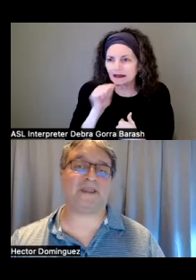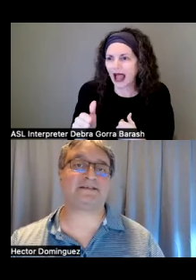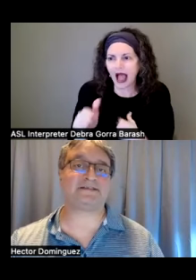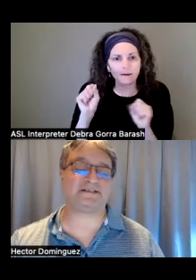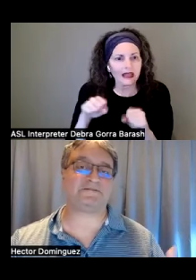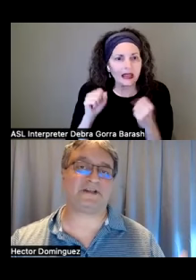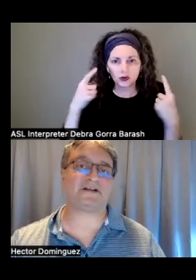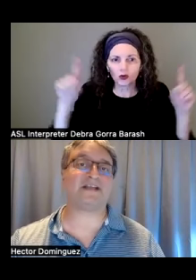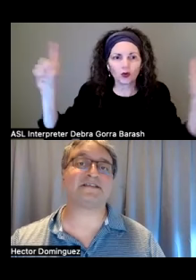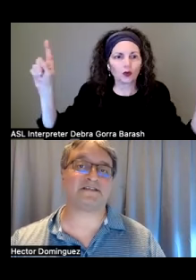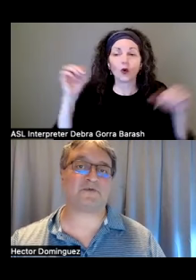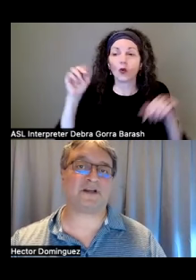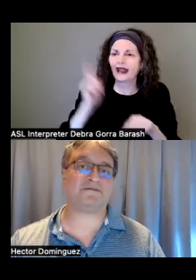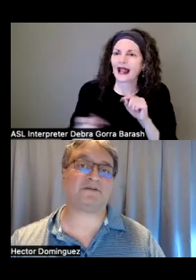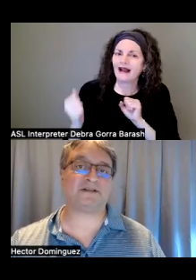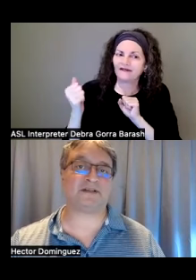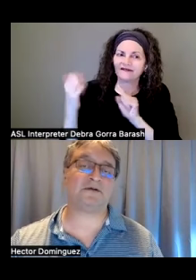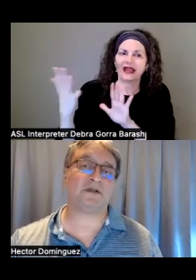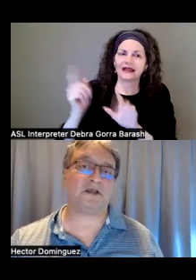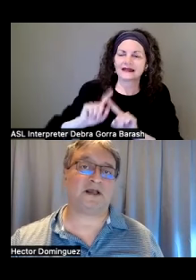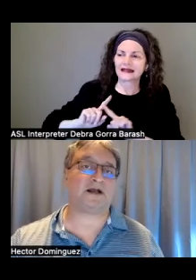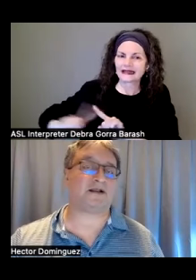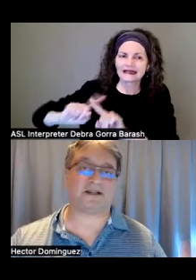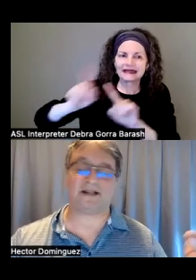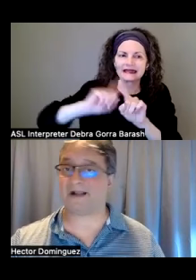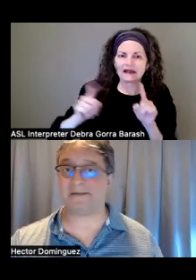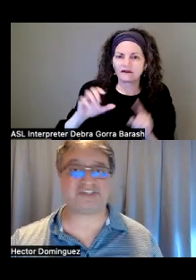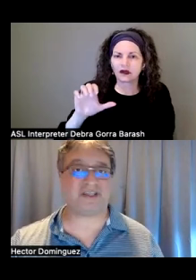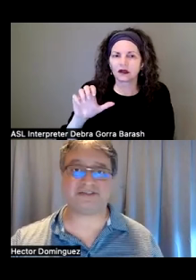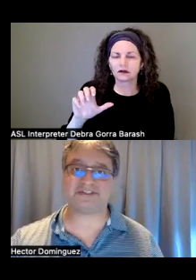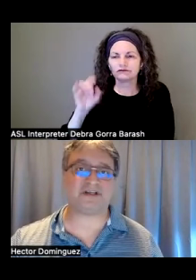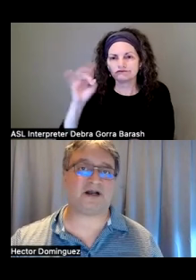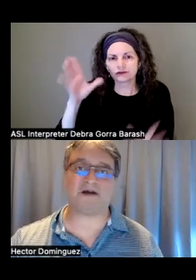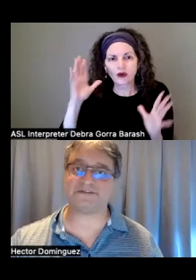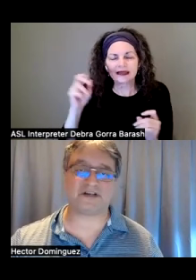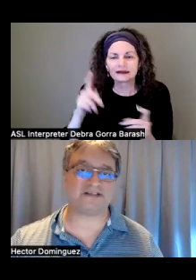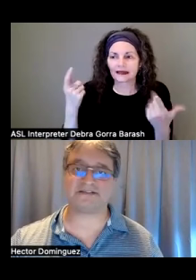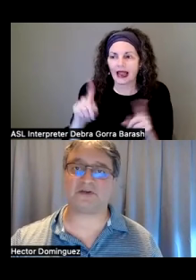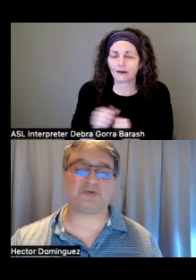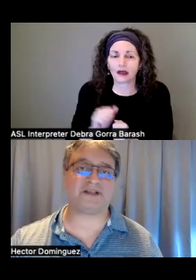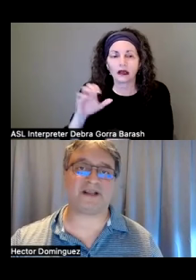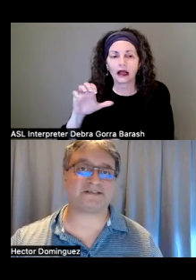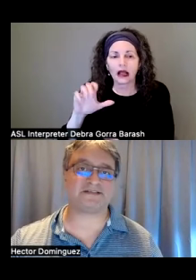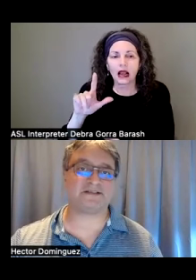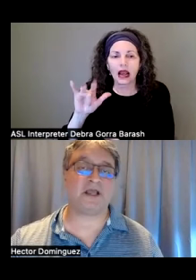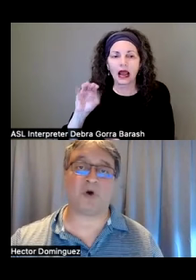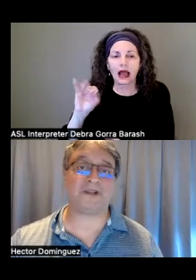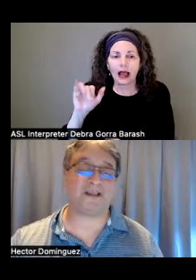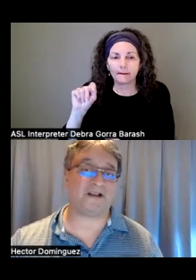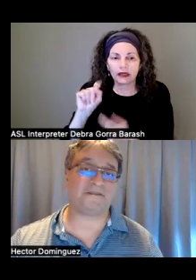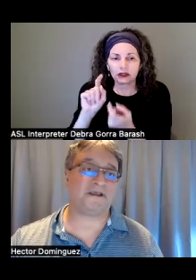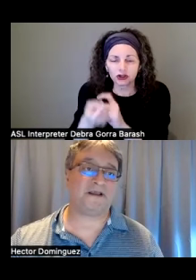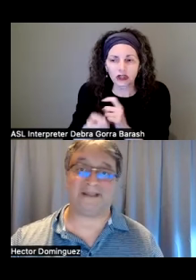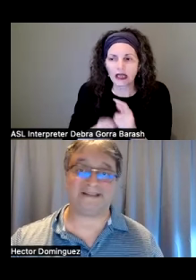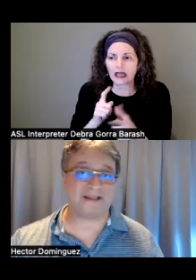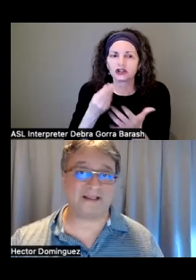to face these different crises that we are living right now. The climate change, housing crisis, economic crisis, public